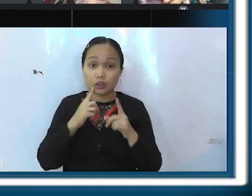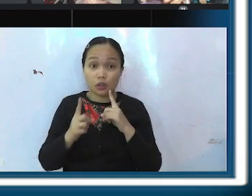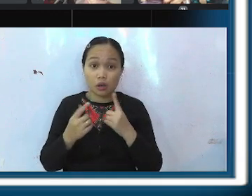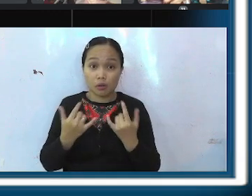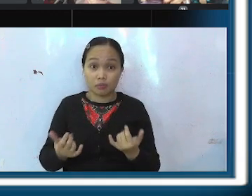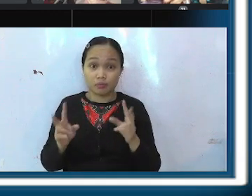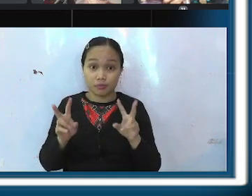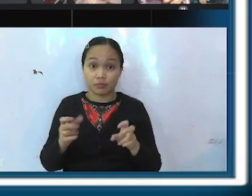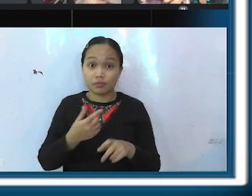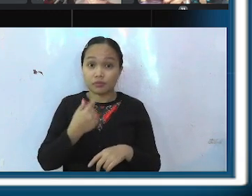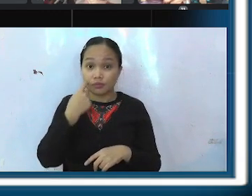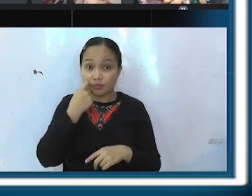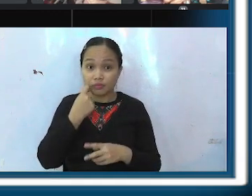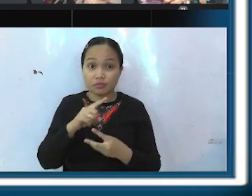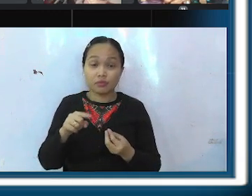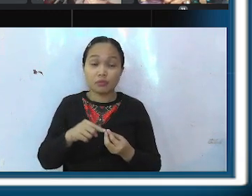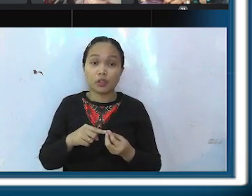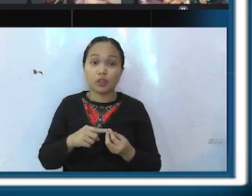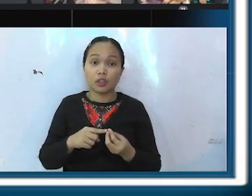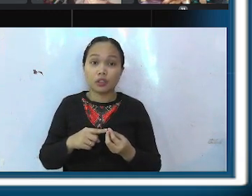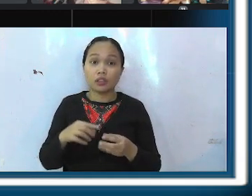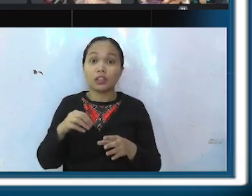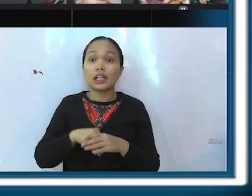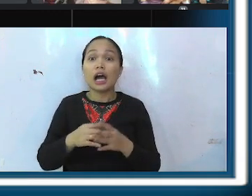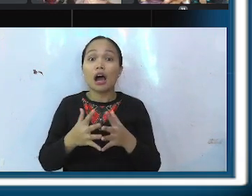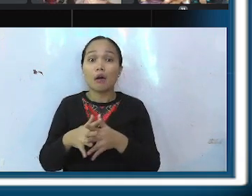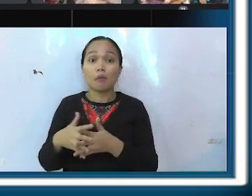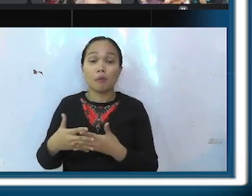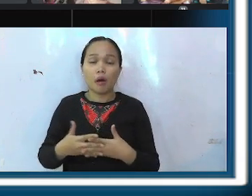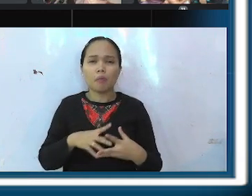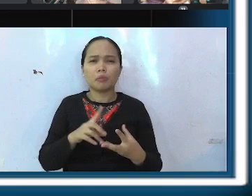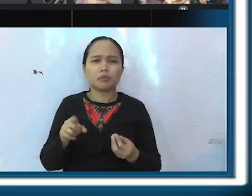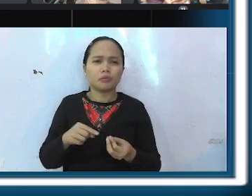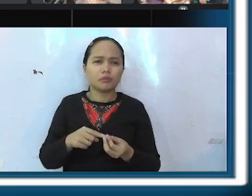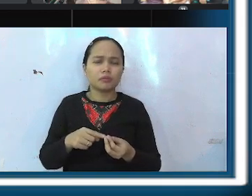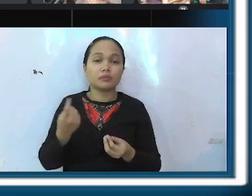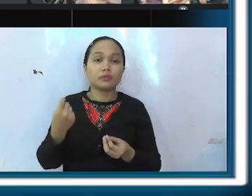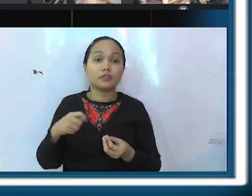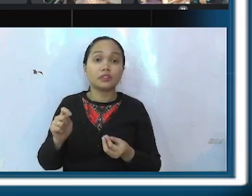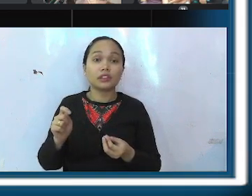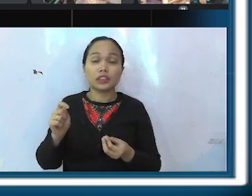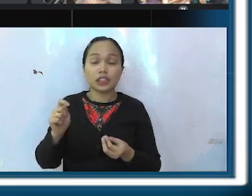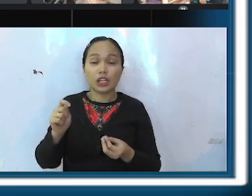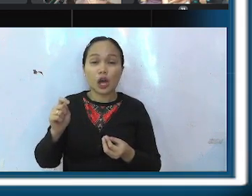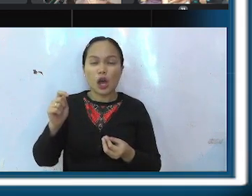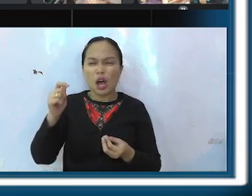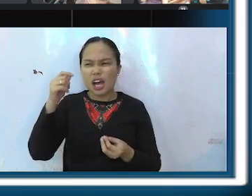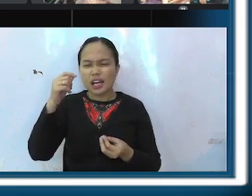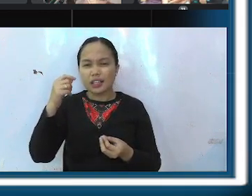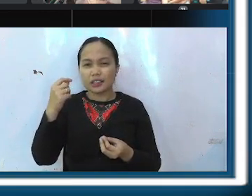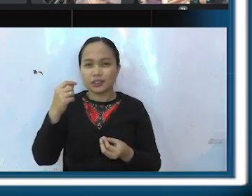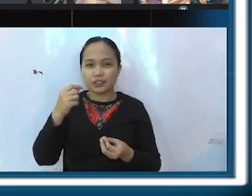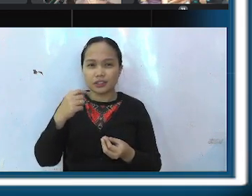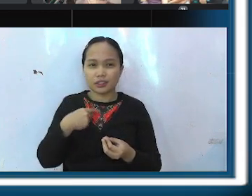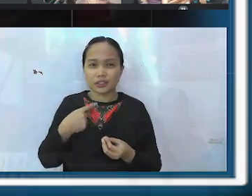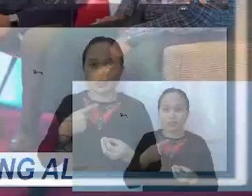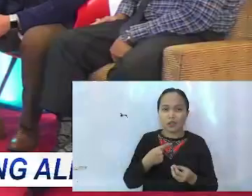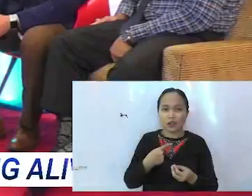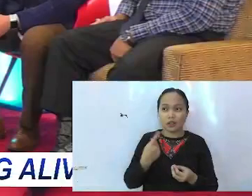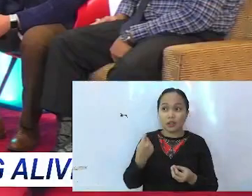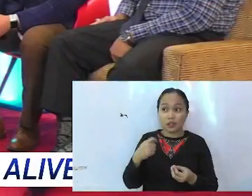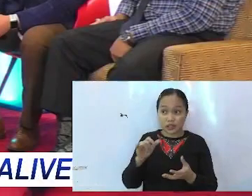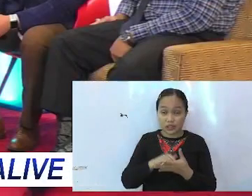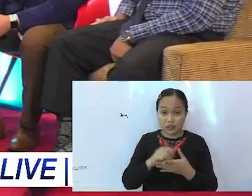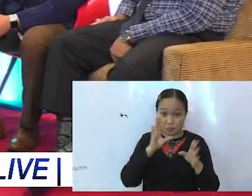one that you said earlier about the saying in America, the curiosity kills the cat. No, yeah. That's